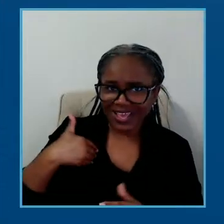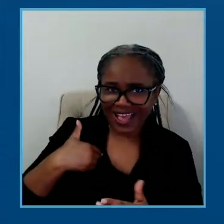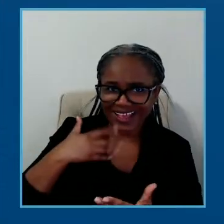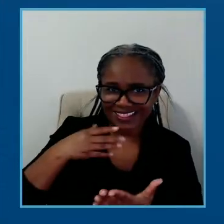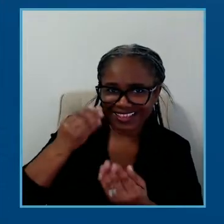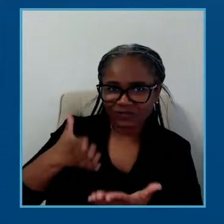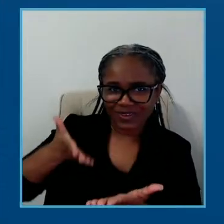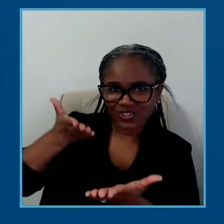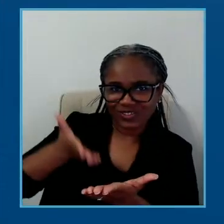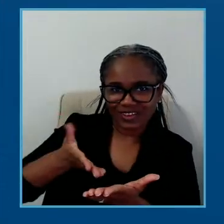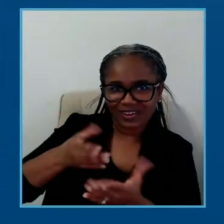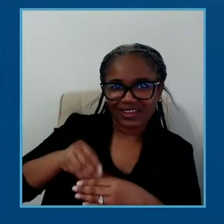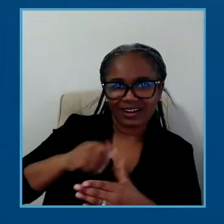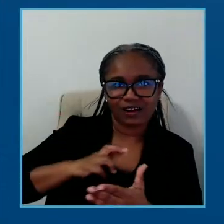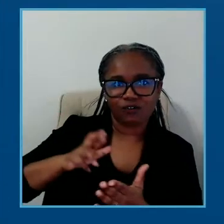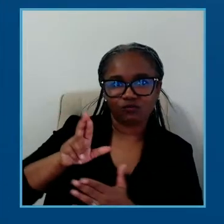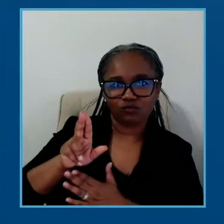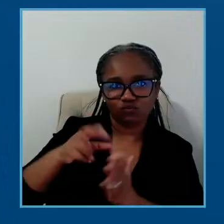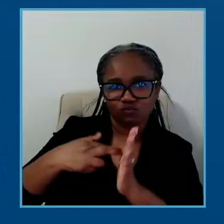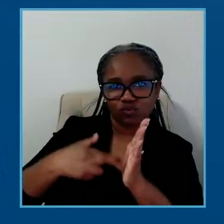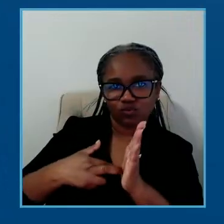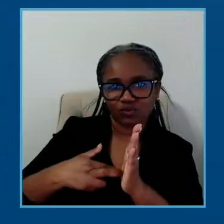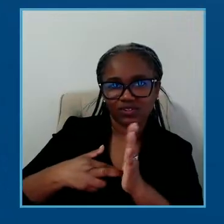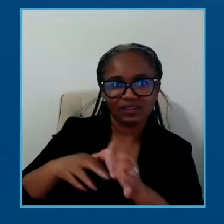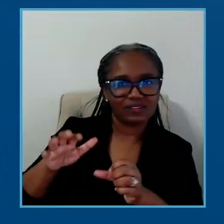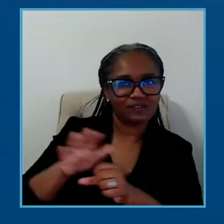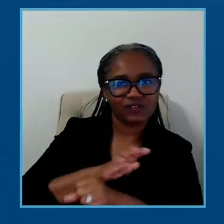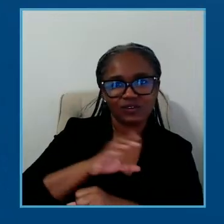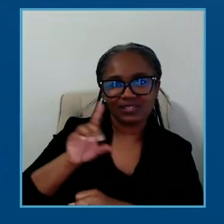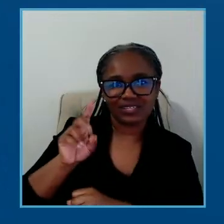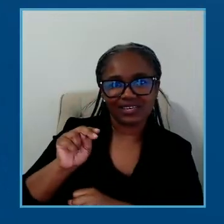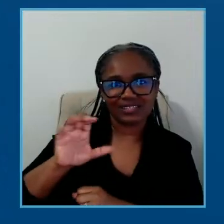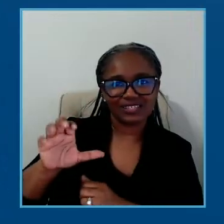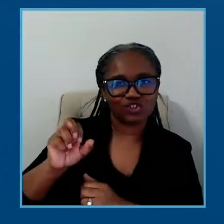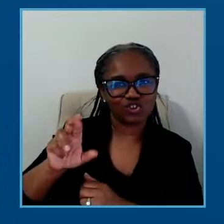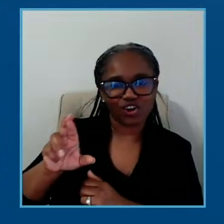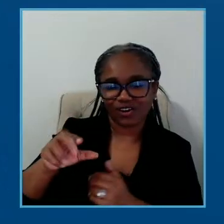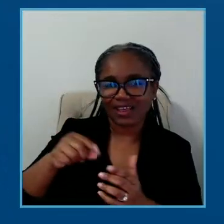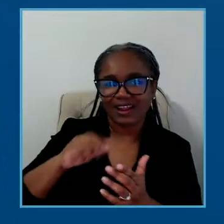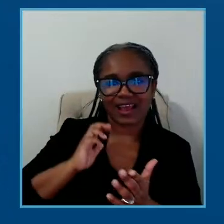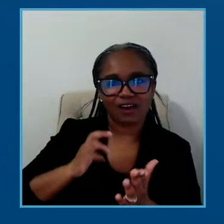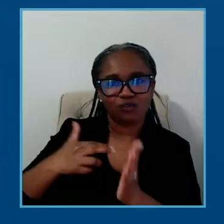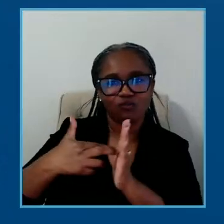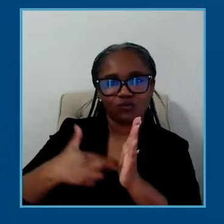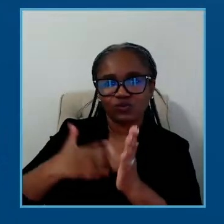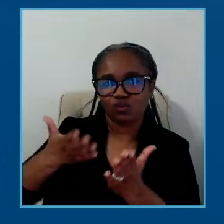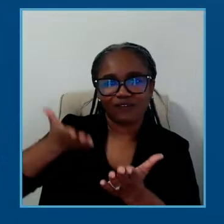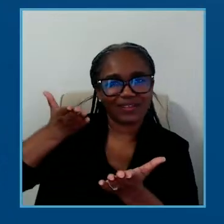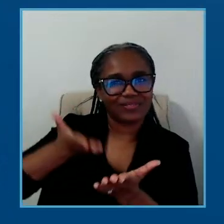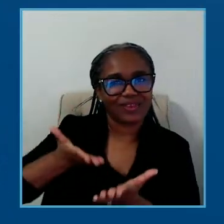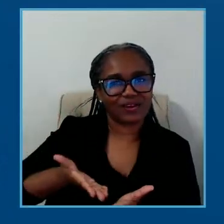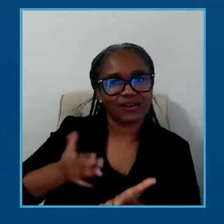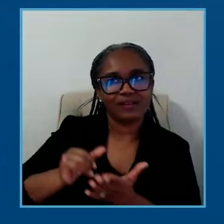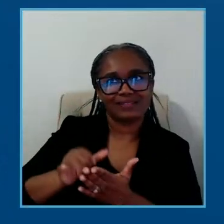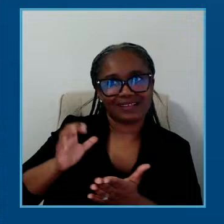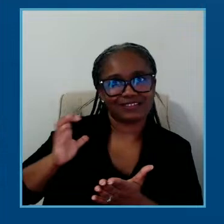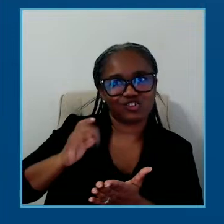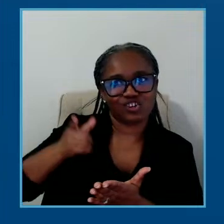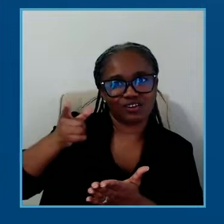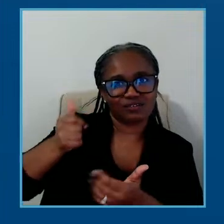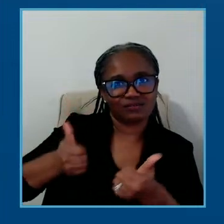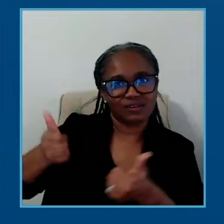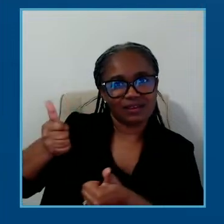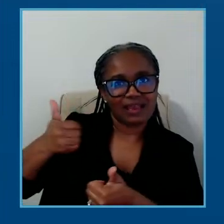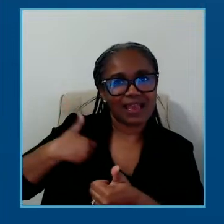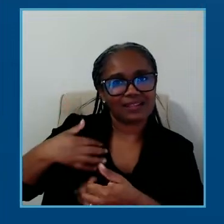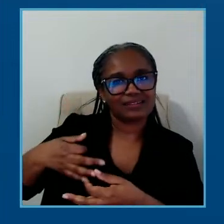adopted by the full DNC, explicitly setting forth that the chair had the discretion to conduct the election